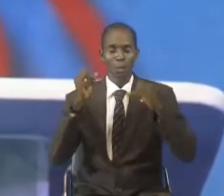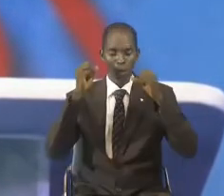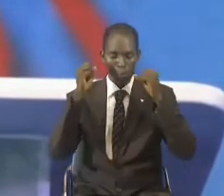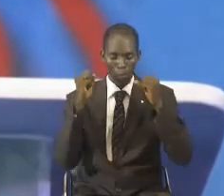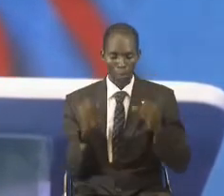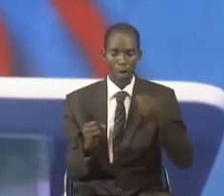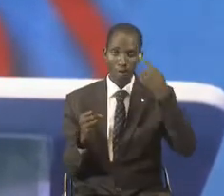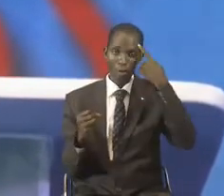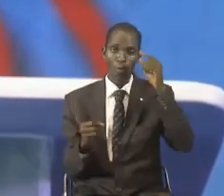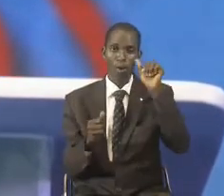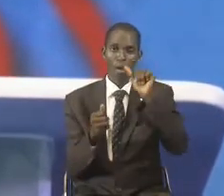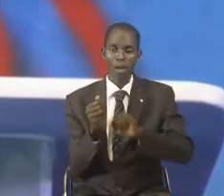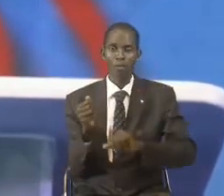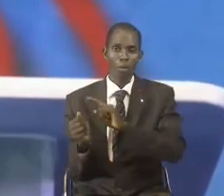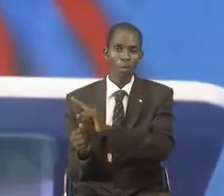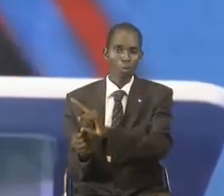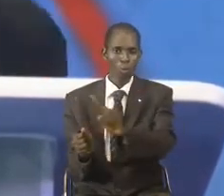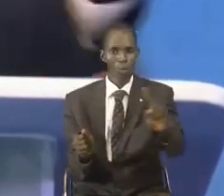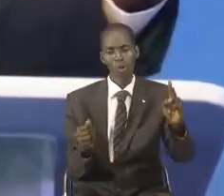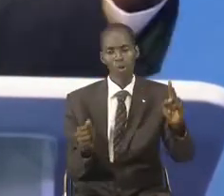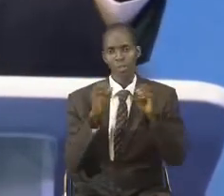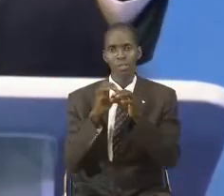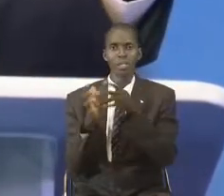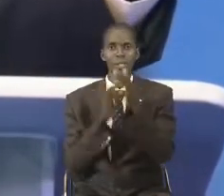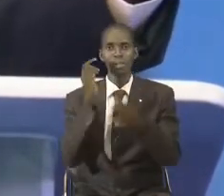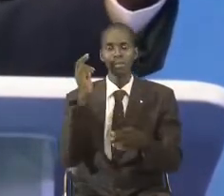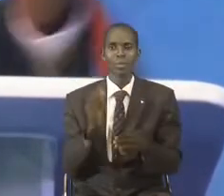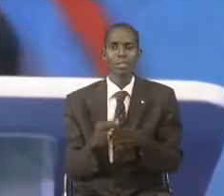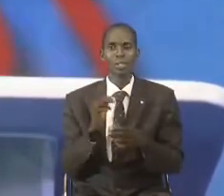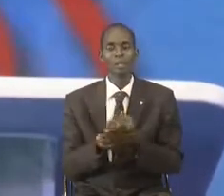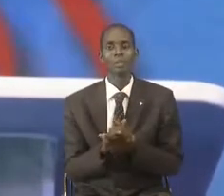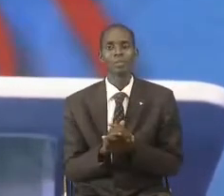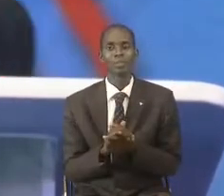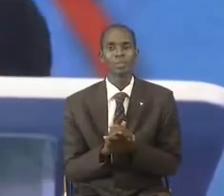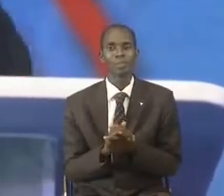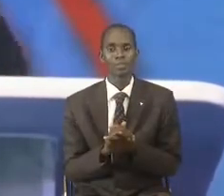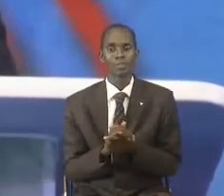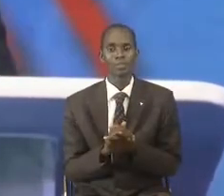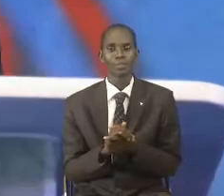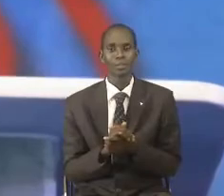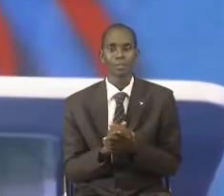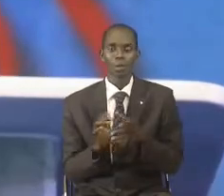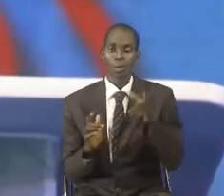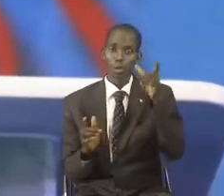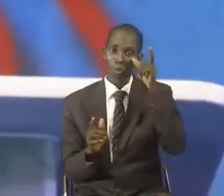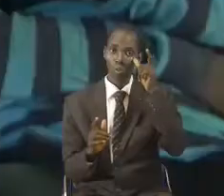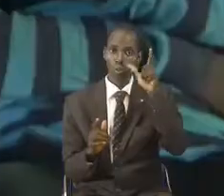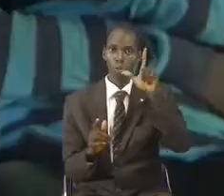Triumph, conquering, power for everyone in Jesus' name.